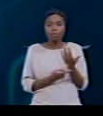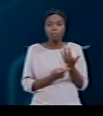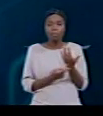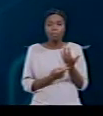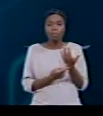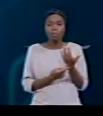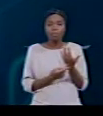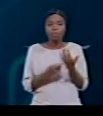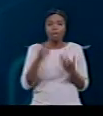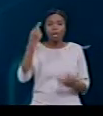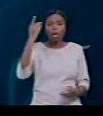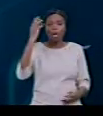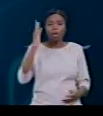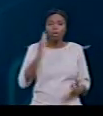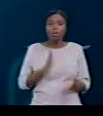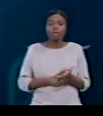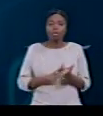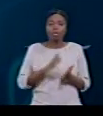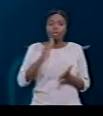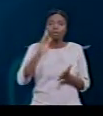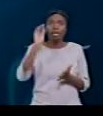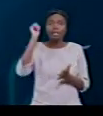God glorified his name.